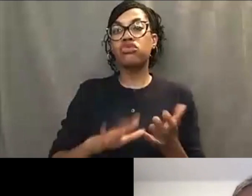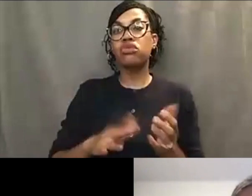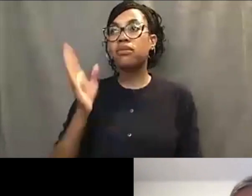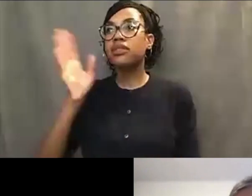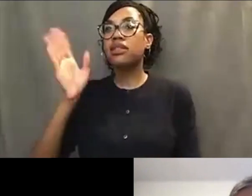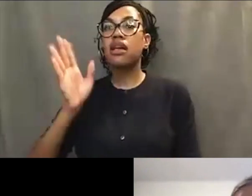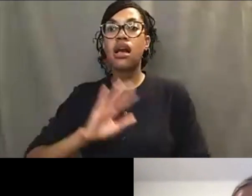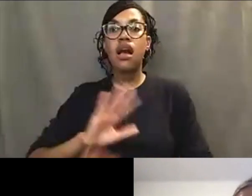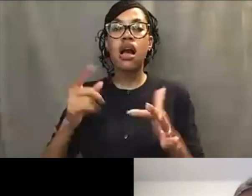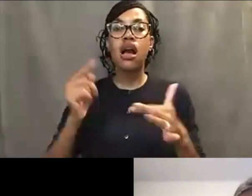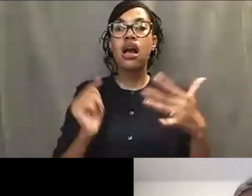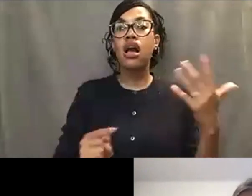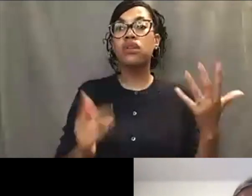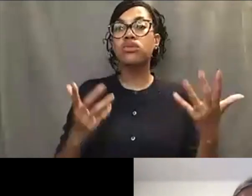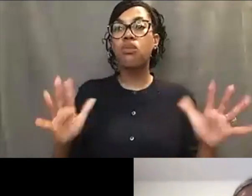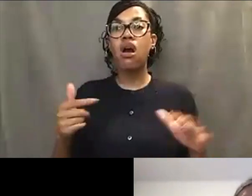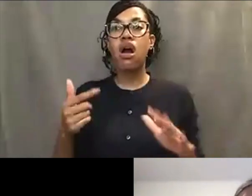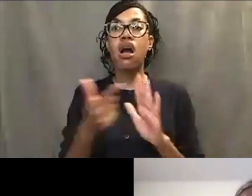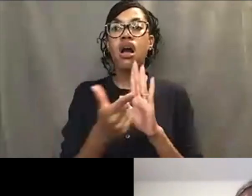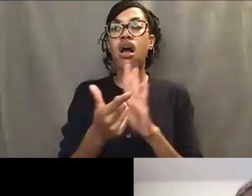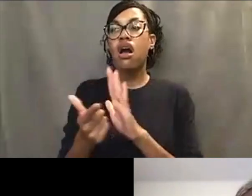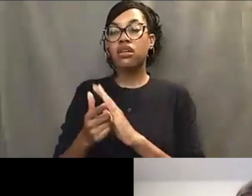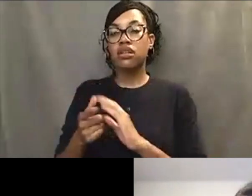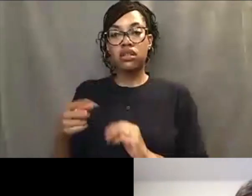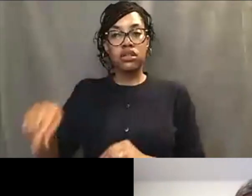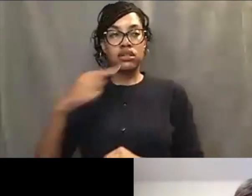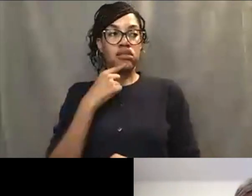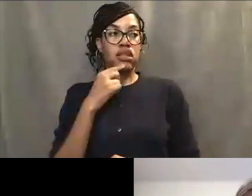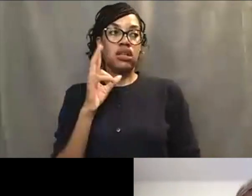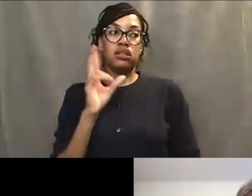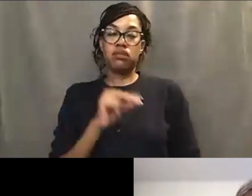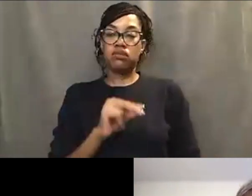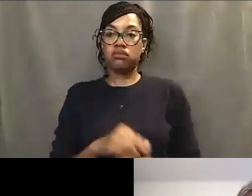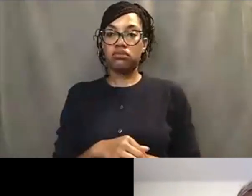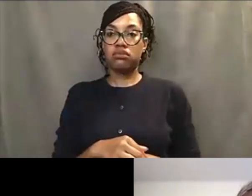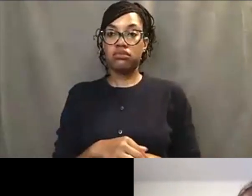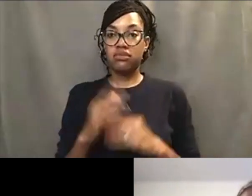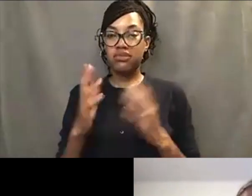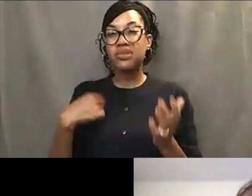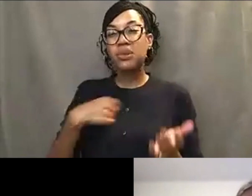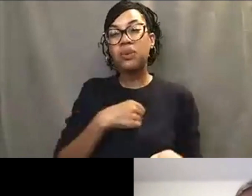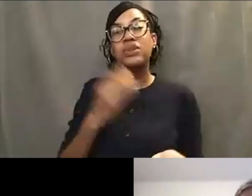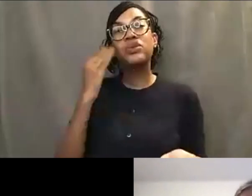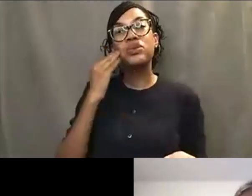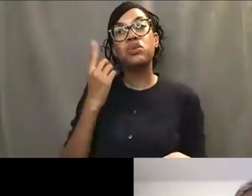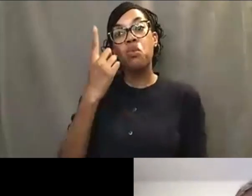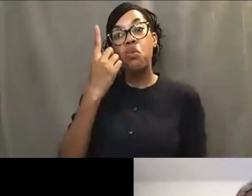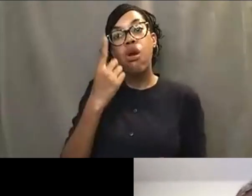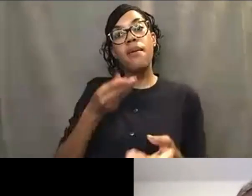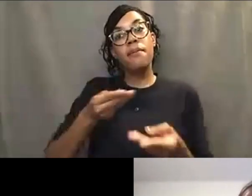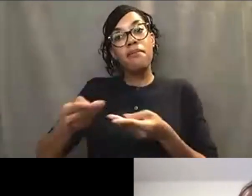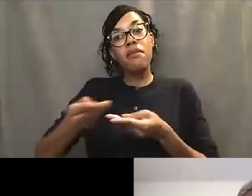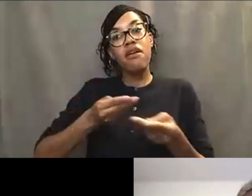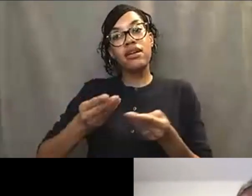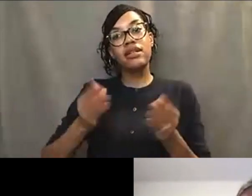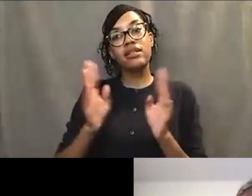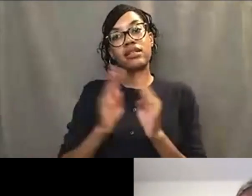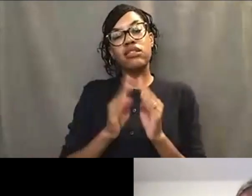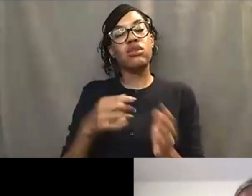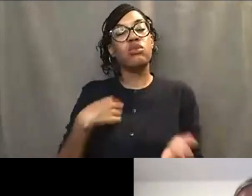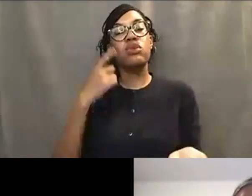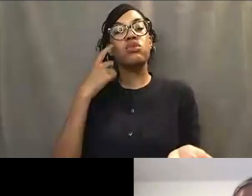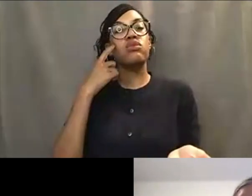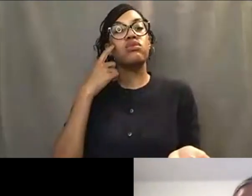we weren't going to win everything at this one bargaining session. So we engaged the board